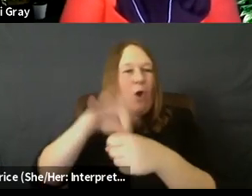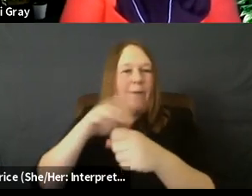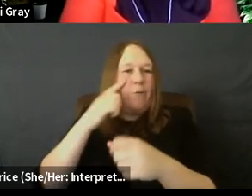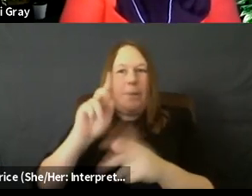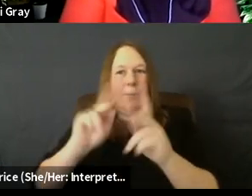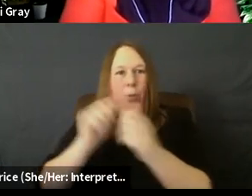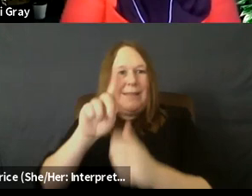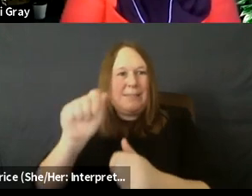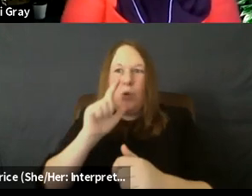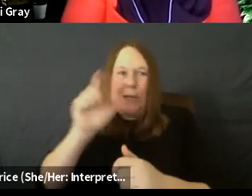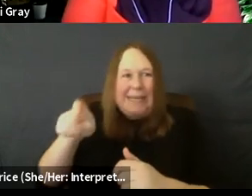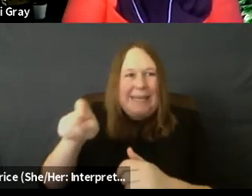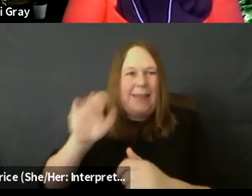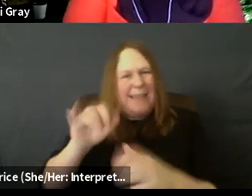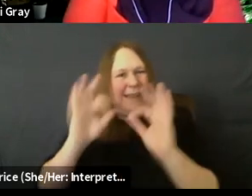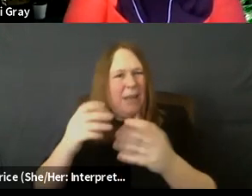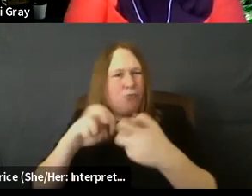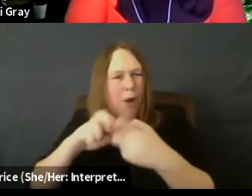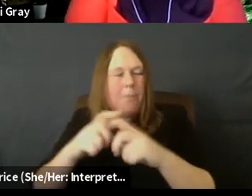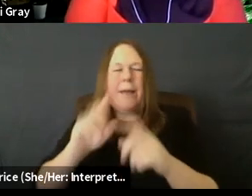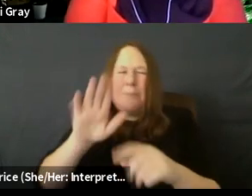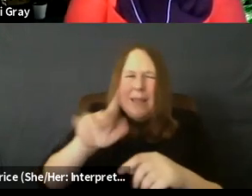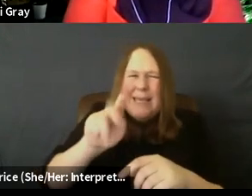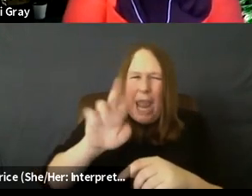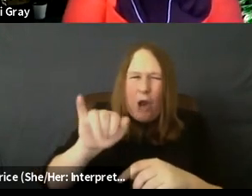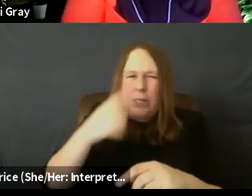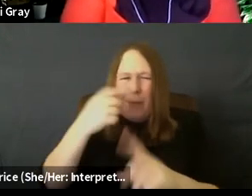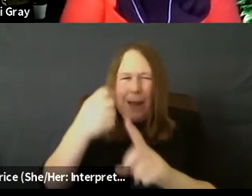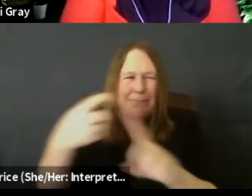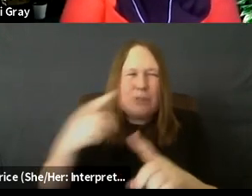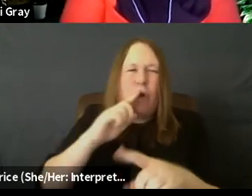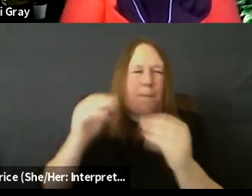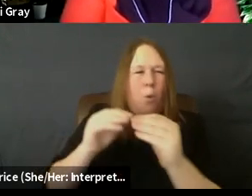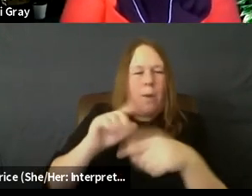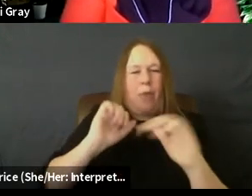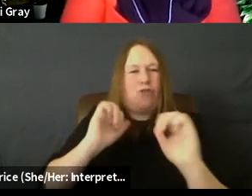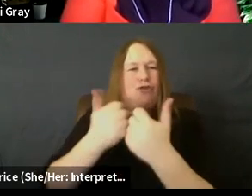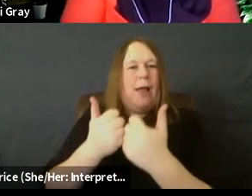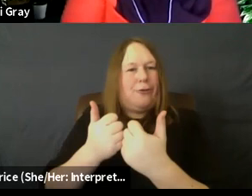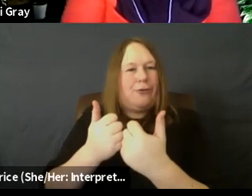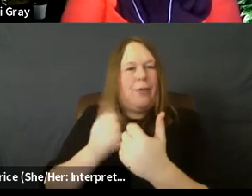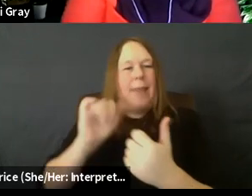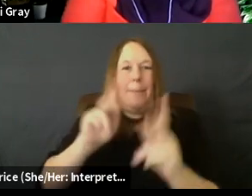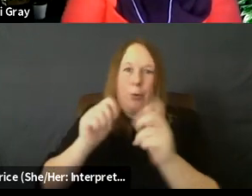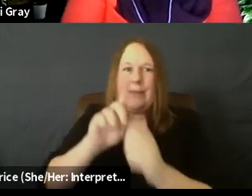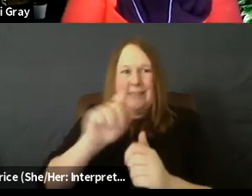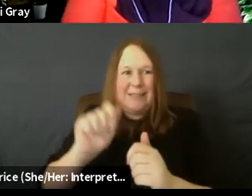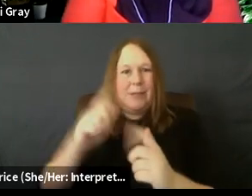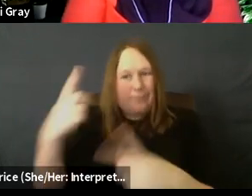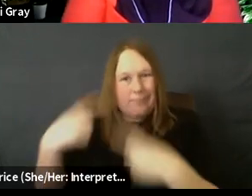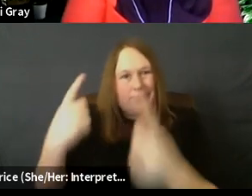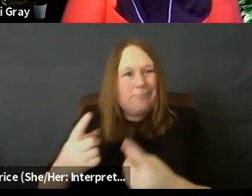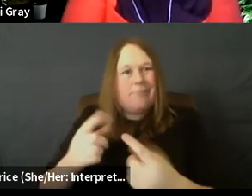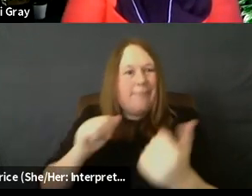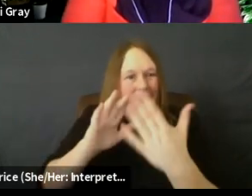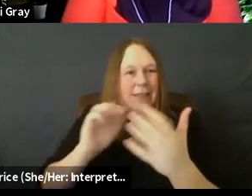which certainly is a problem. But Carrie, I wonder if you could talk a little bit more about the challenges that people with disabilities have